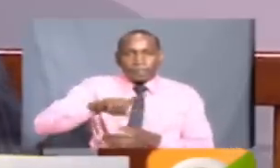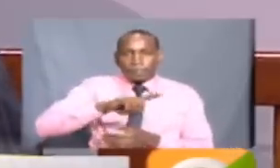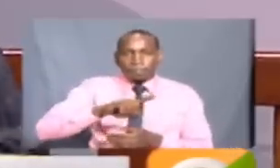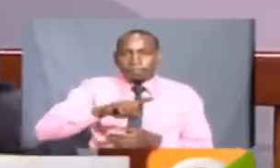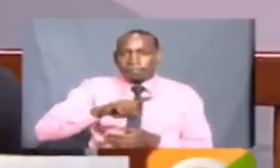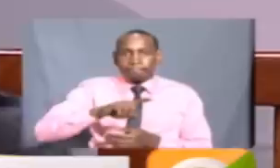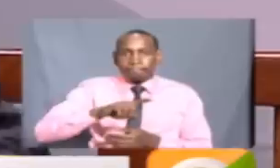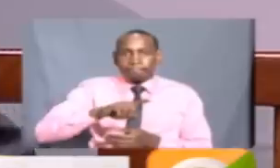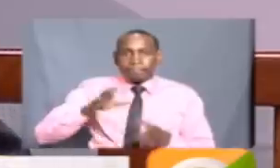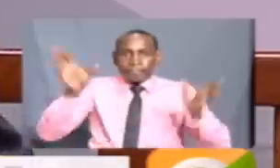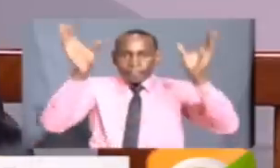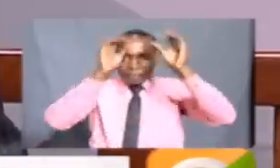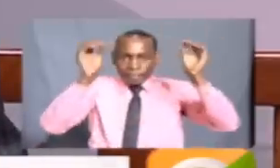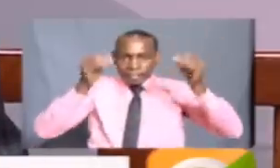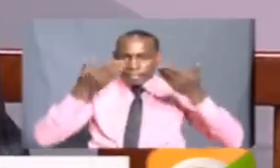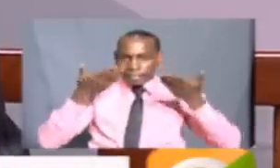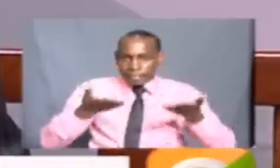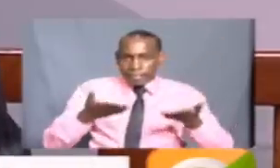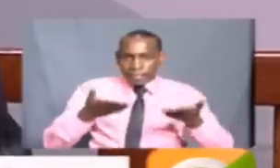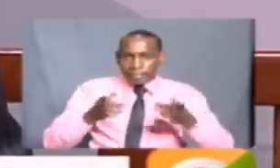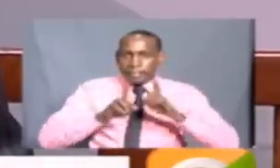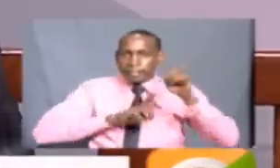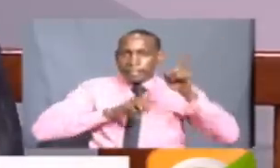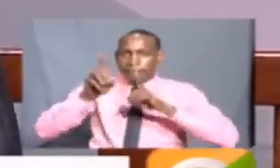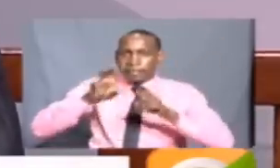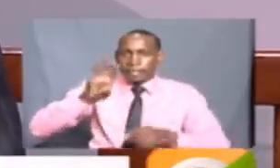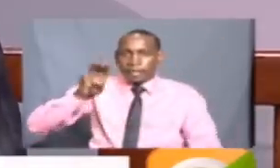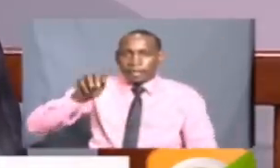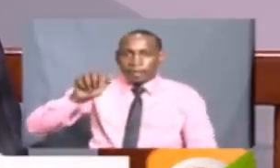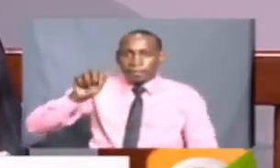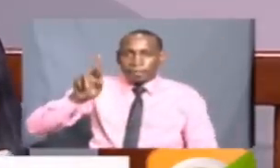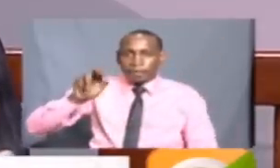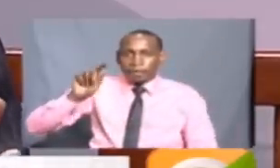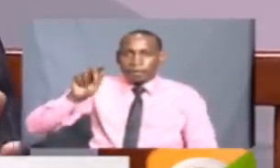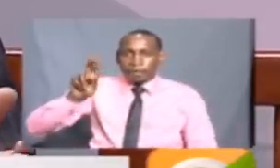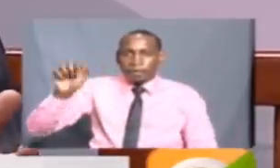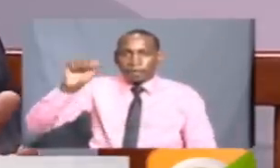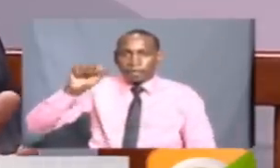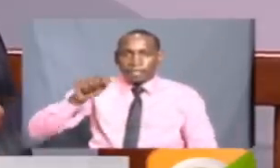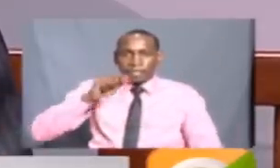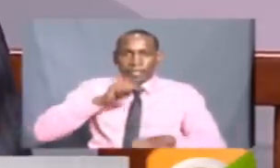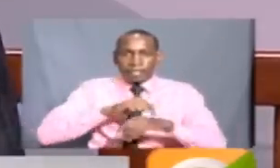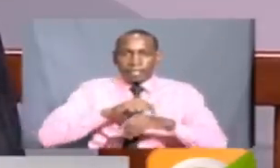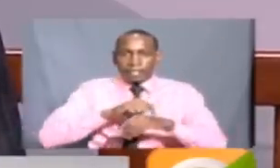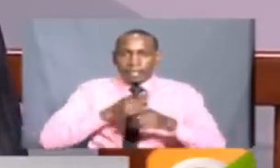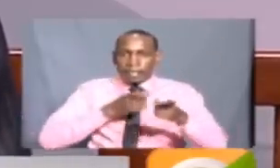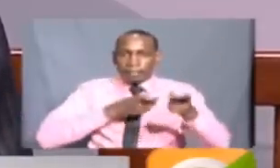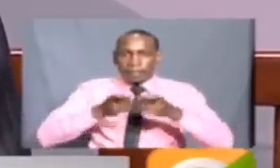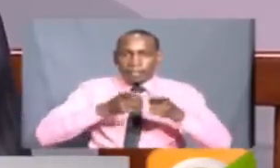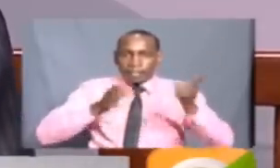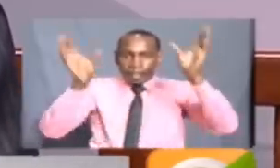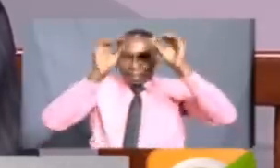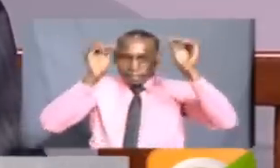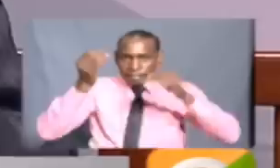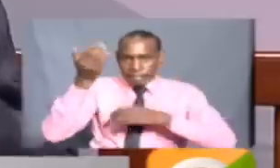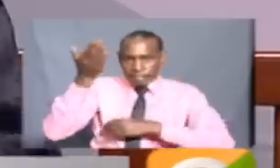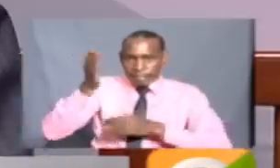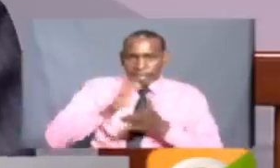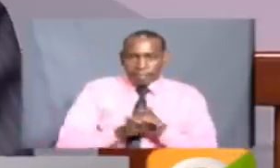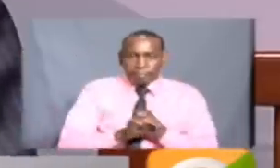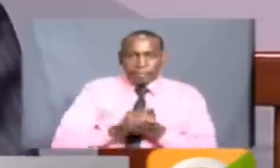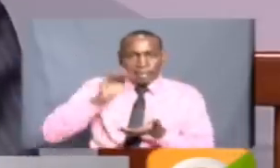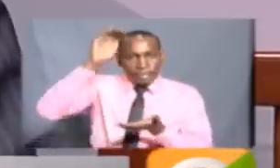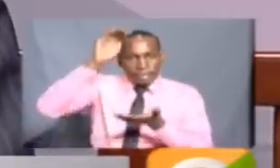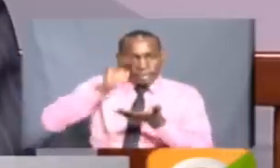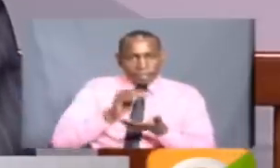far. The president is right now in Mauritius. During the administration of President Siwo Sagur Ramgulam, they